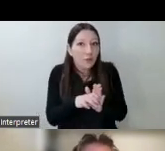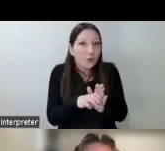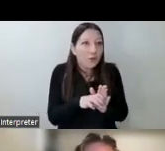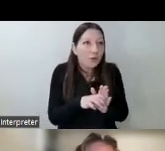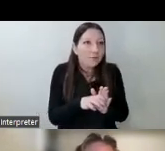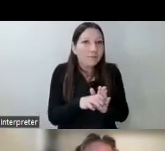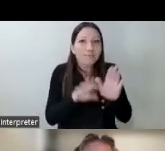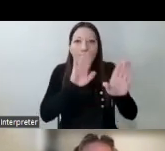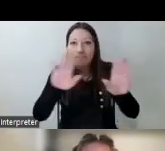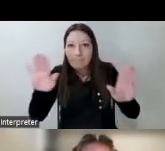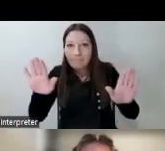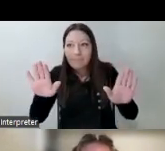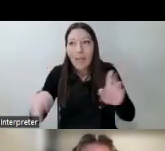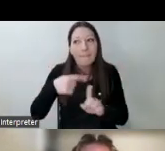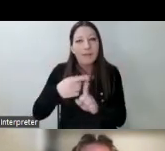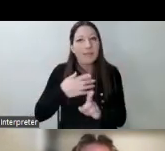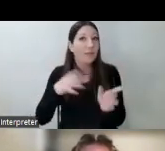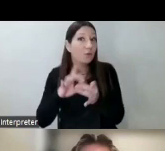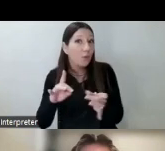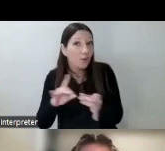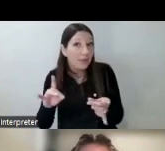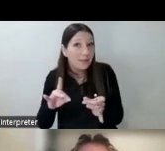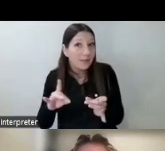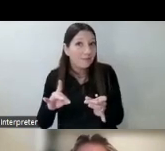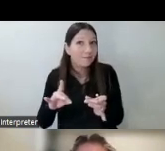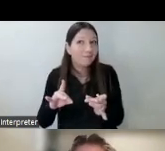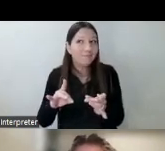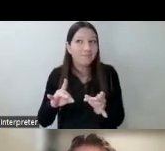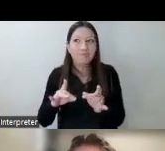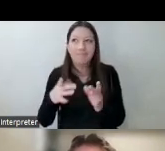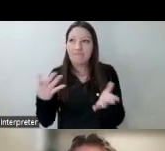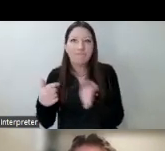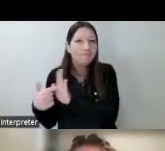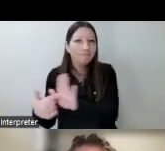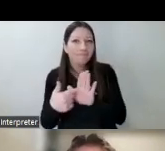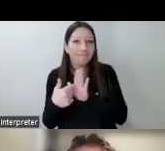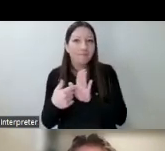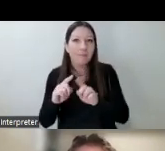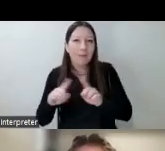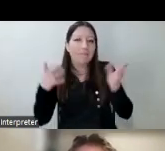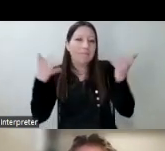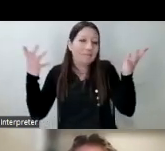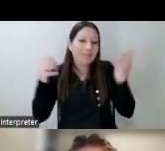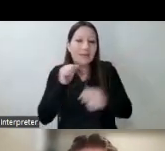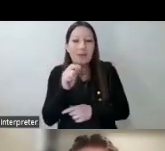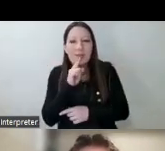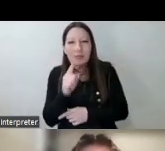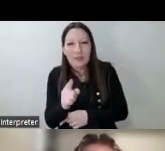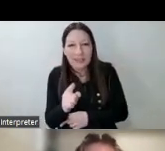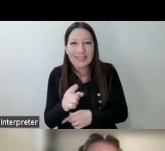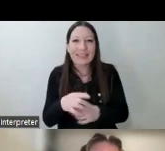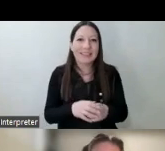others, and that's tied together with a writing element. Again, that is up in the air at this point, so stay tuned for